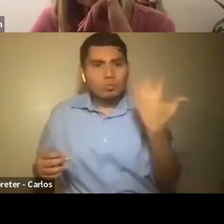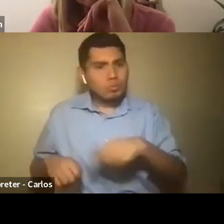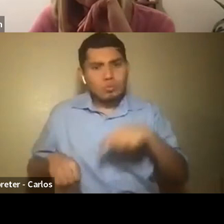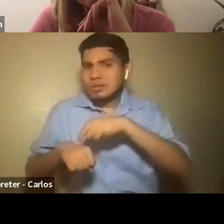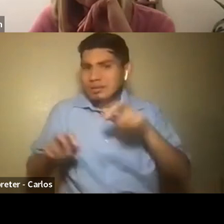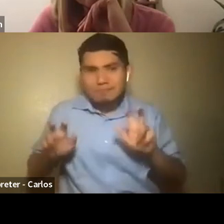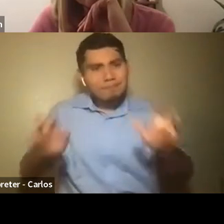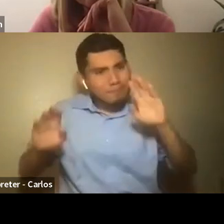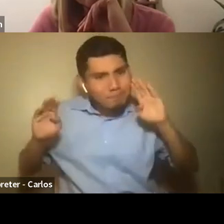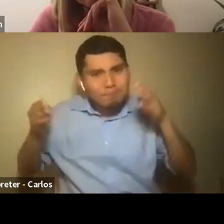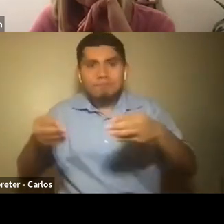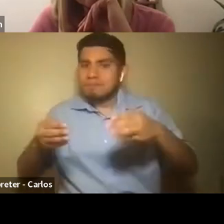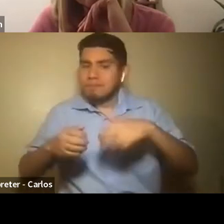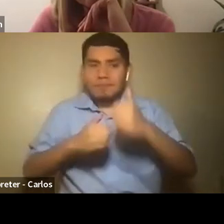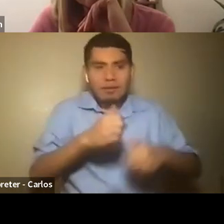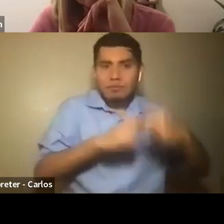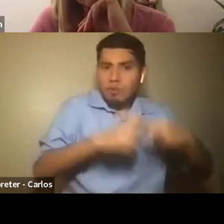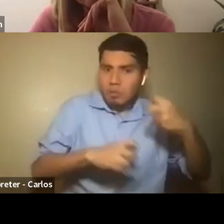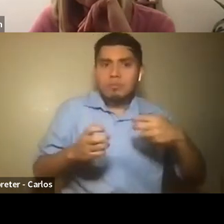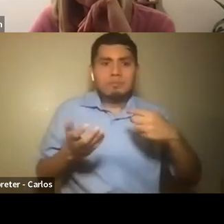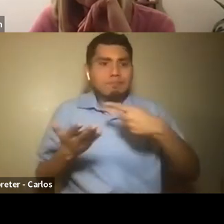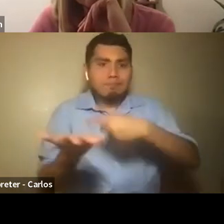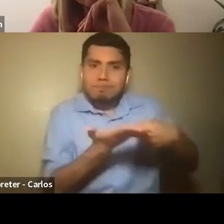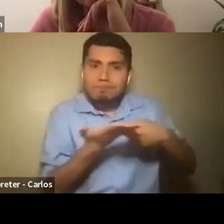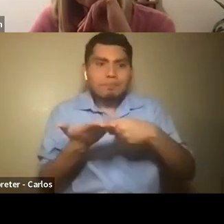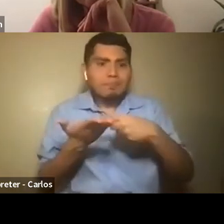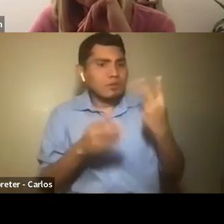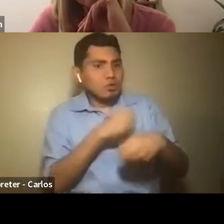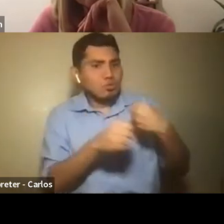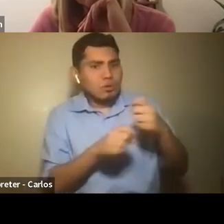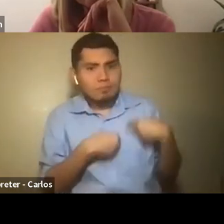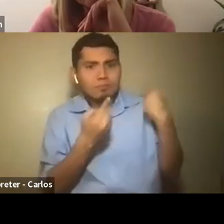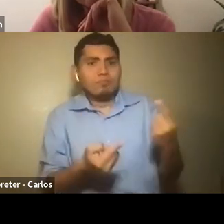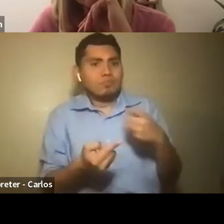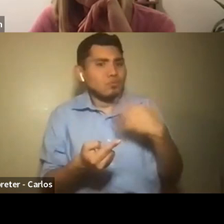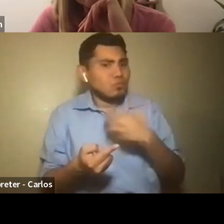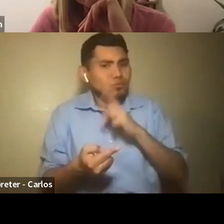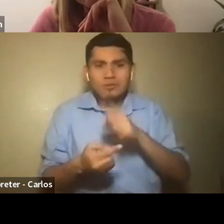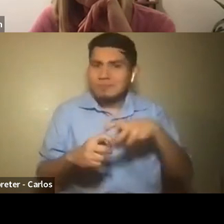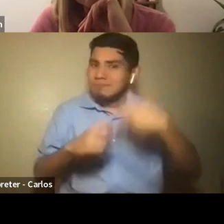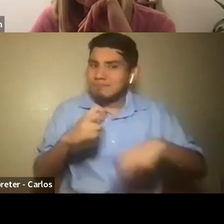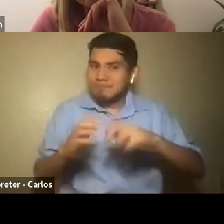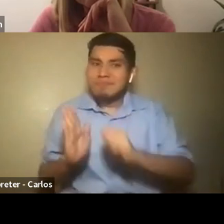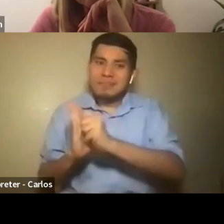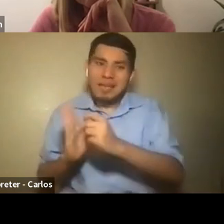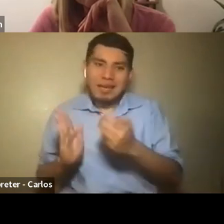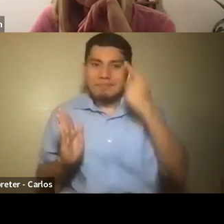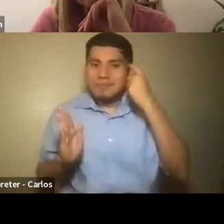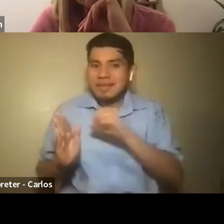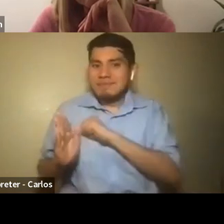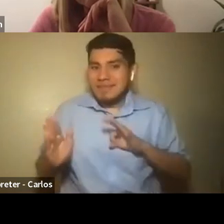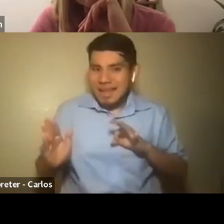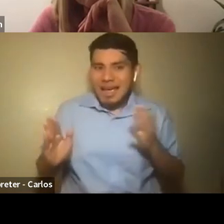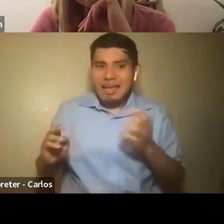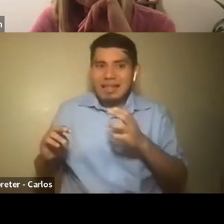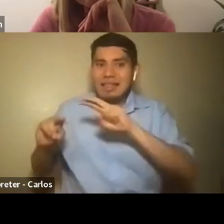that we've been discussing. And over the last 2 years, it's been a particularly difficult time with a reduction in staff. And it was great to